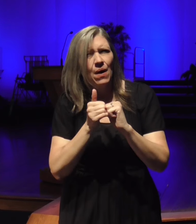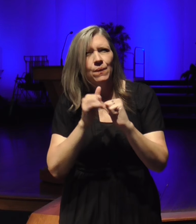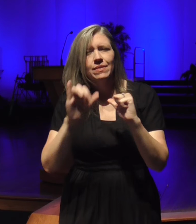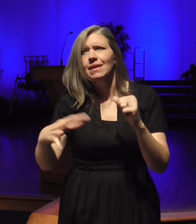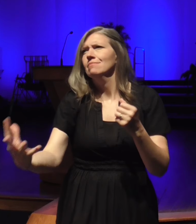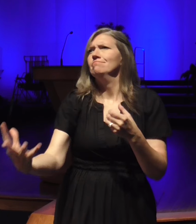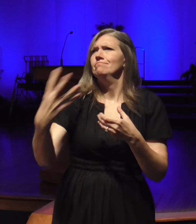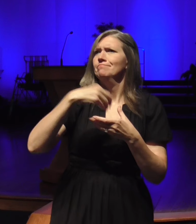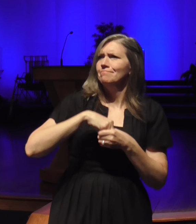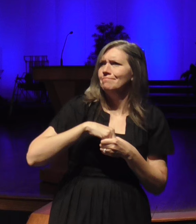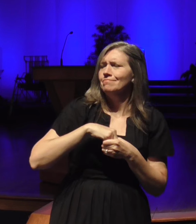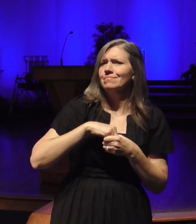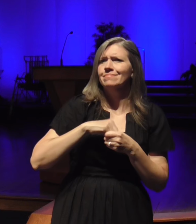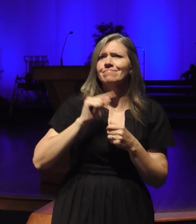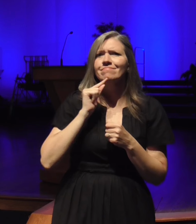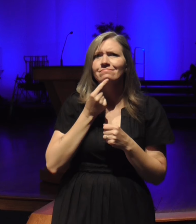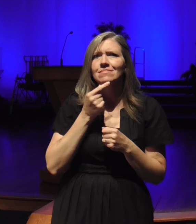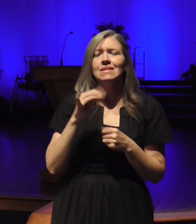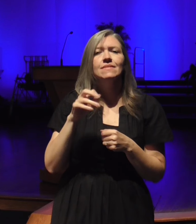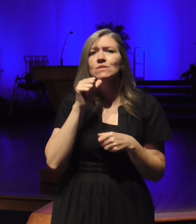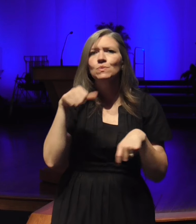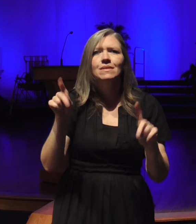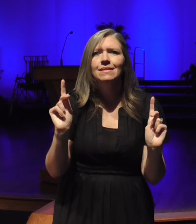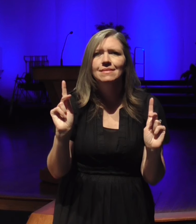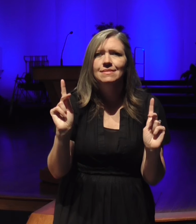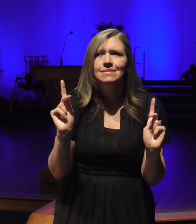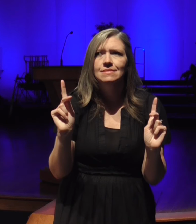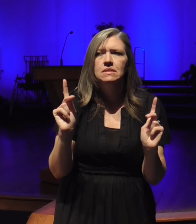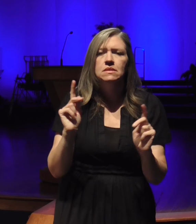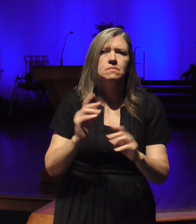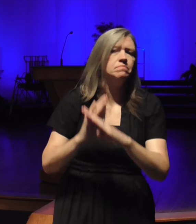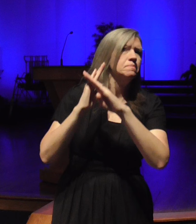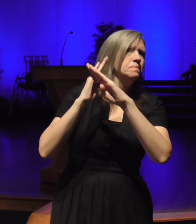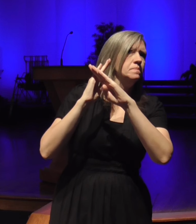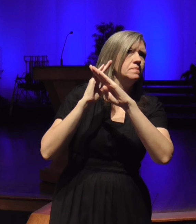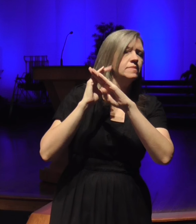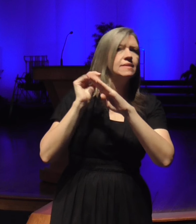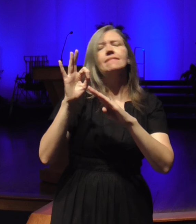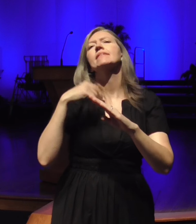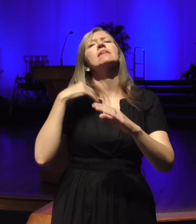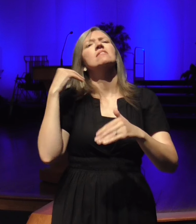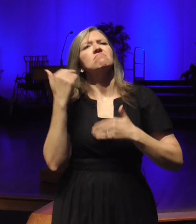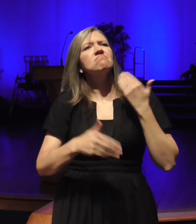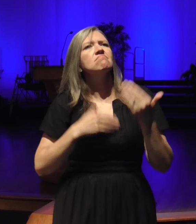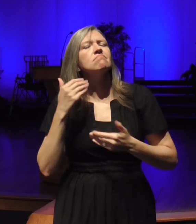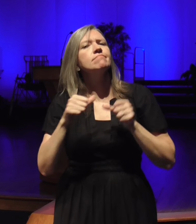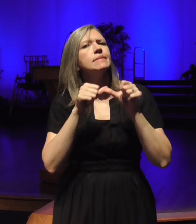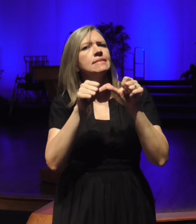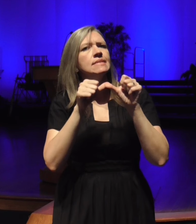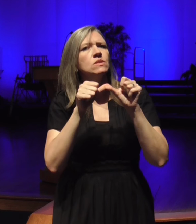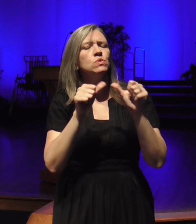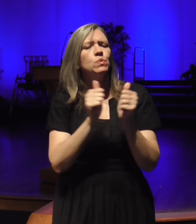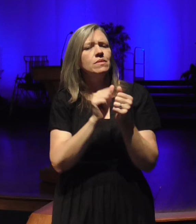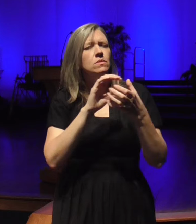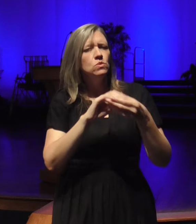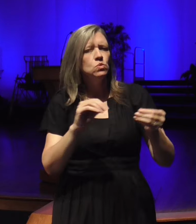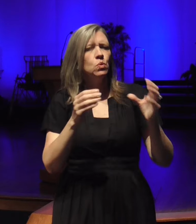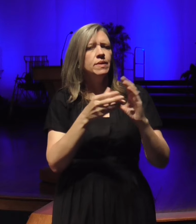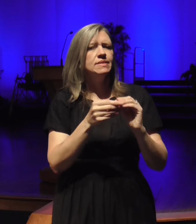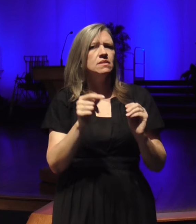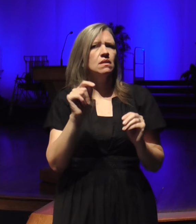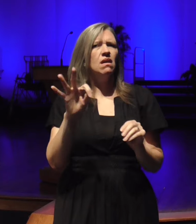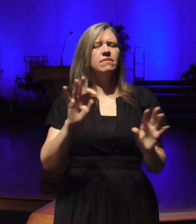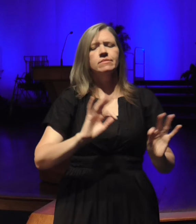this. How is this good that's all around me going to profoundly enter my life if I won't let